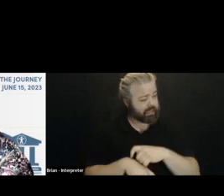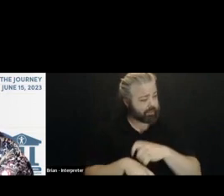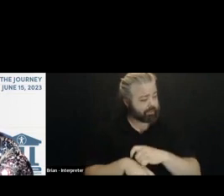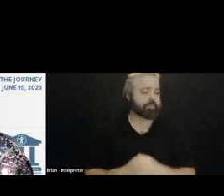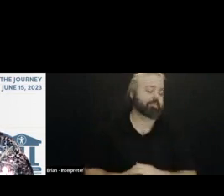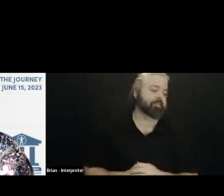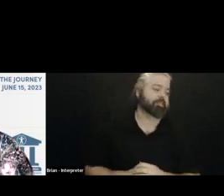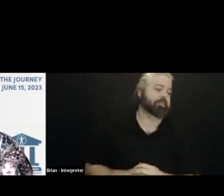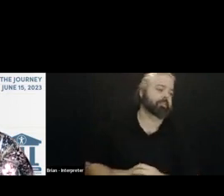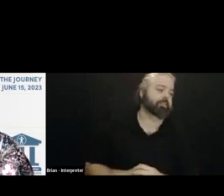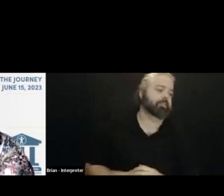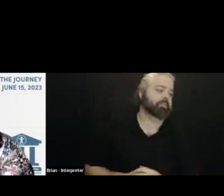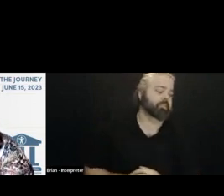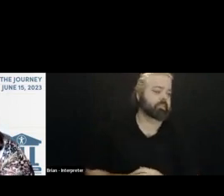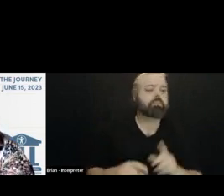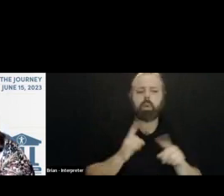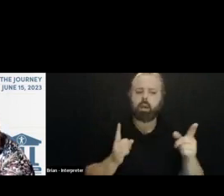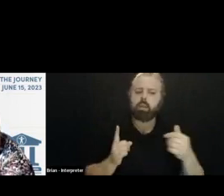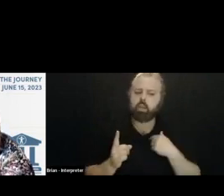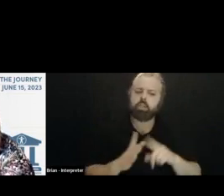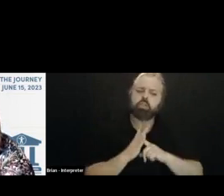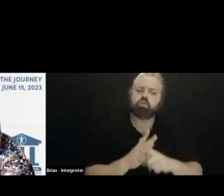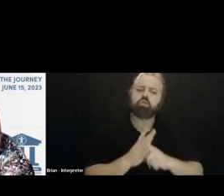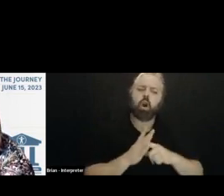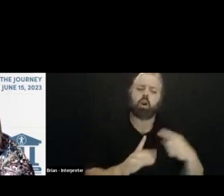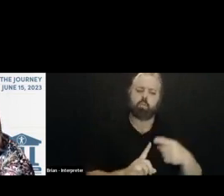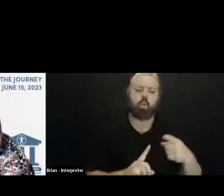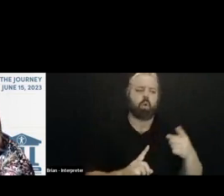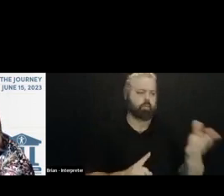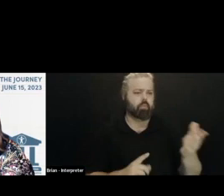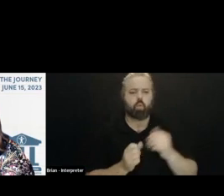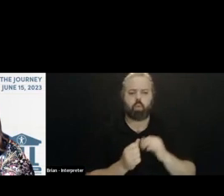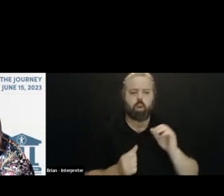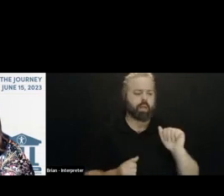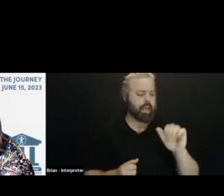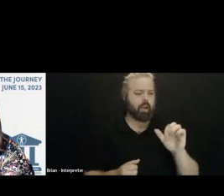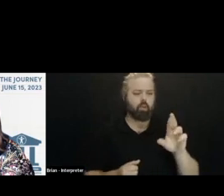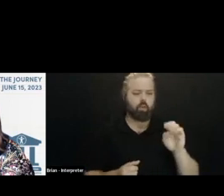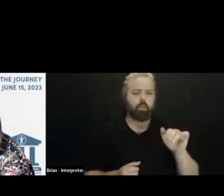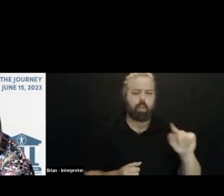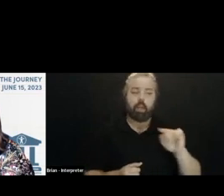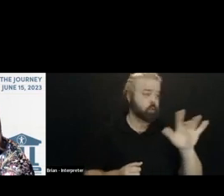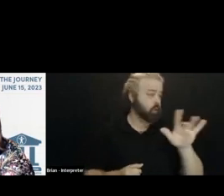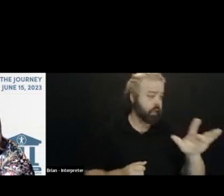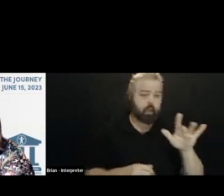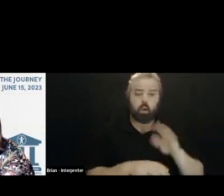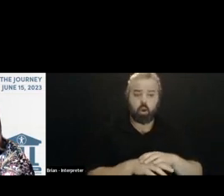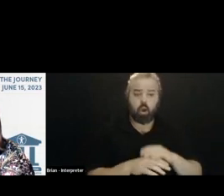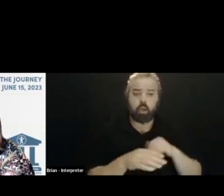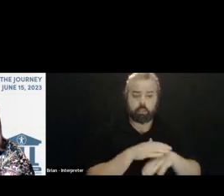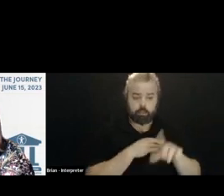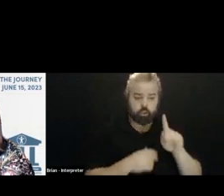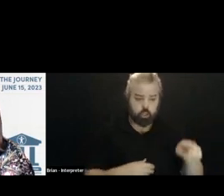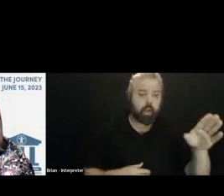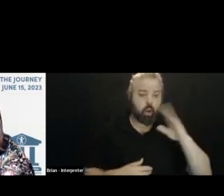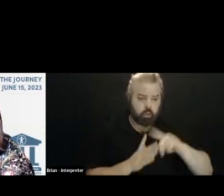but there is at least a jumping off point built into Adobe Acrobat. You can go over here and click accessibility check, start